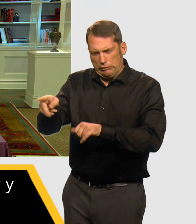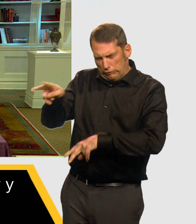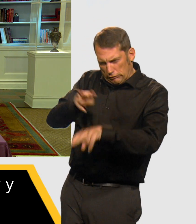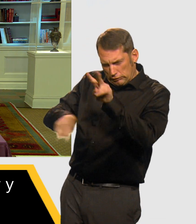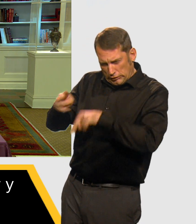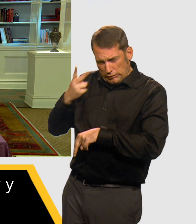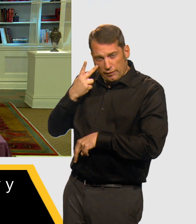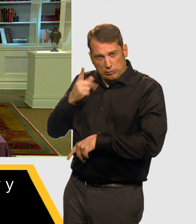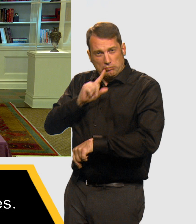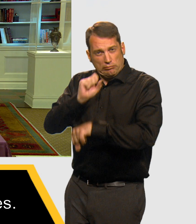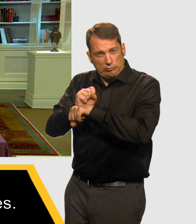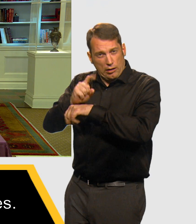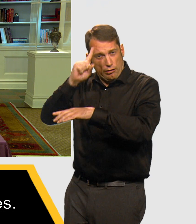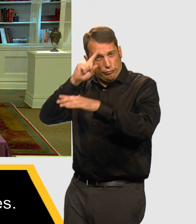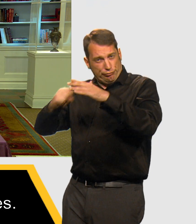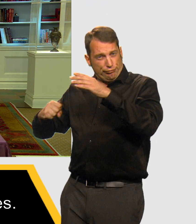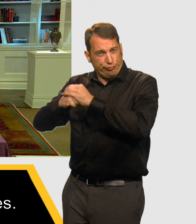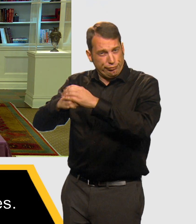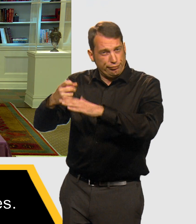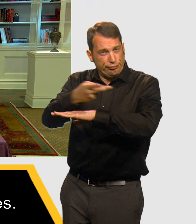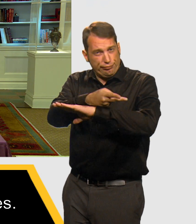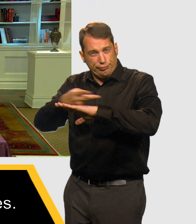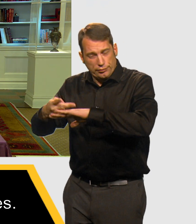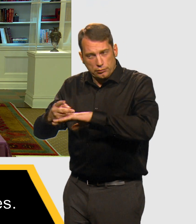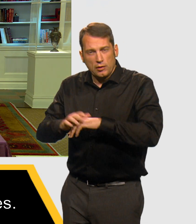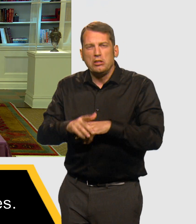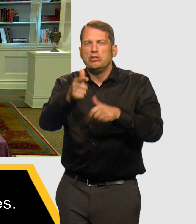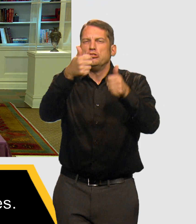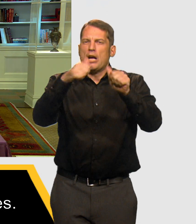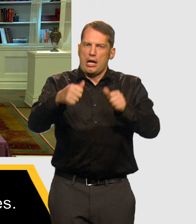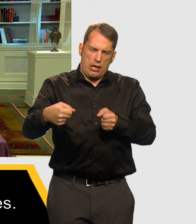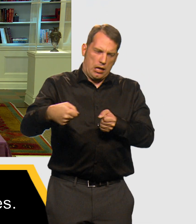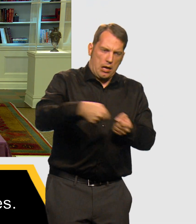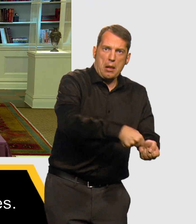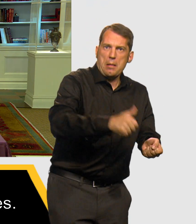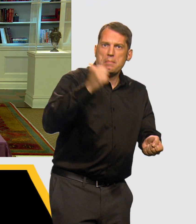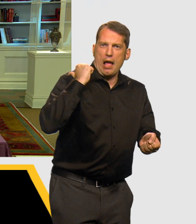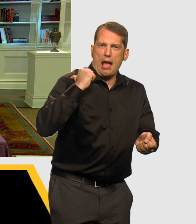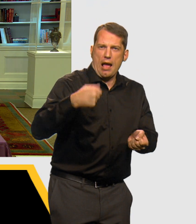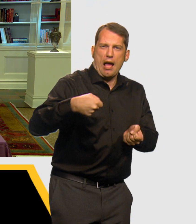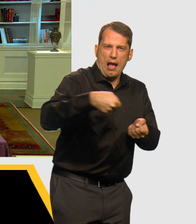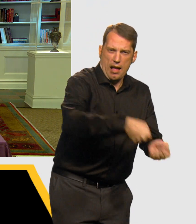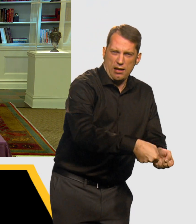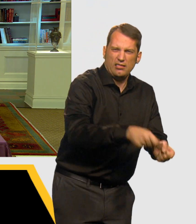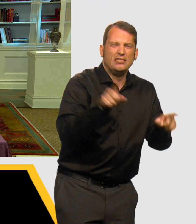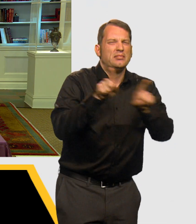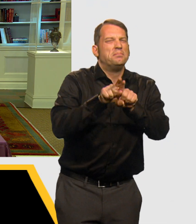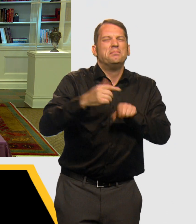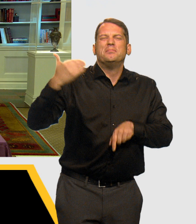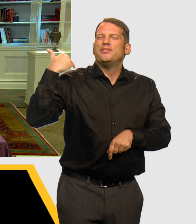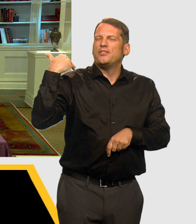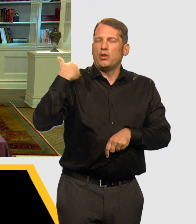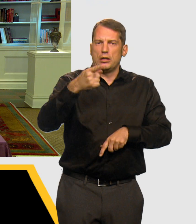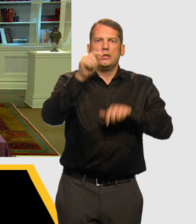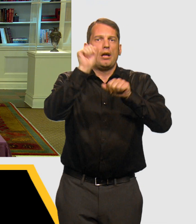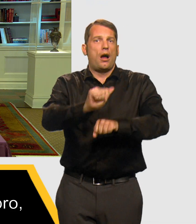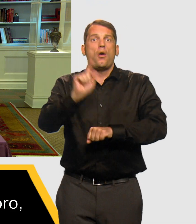Follow the rouse and stimulate steps to determine if this is an opioid overdose. Try to place the person on their